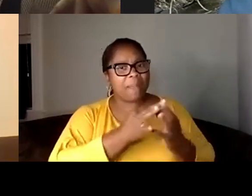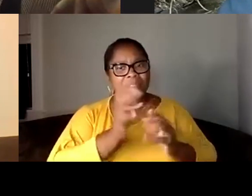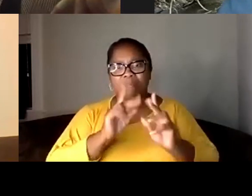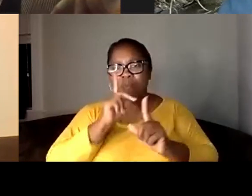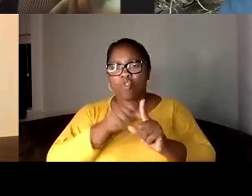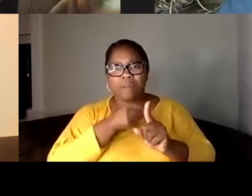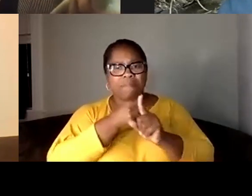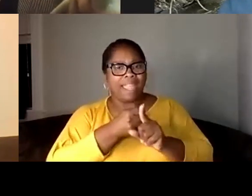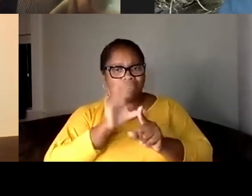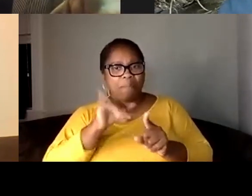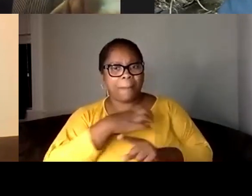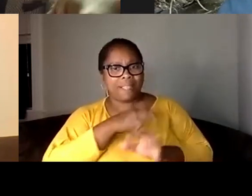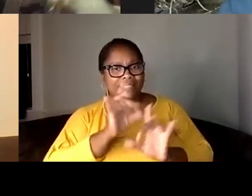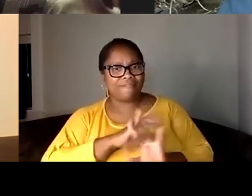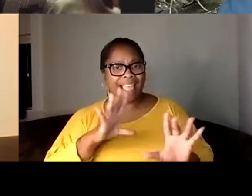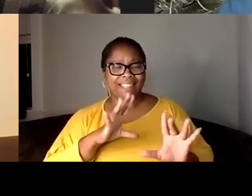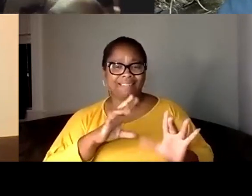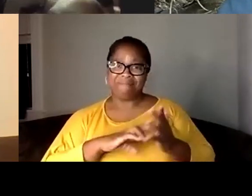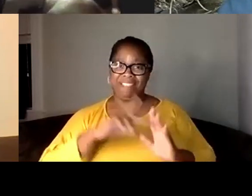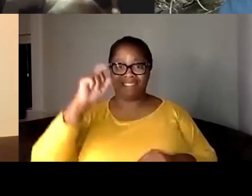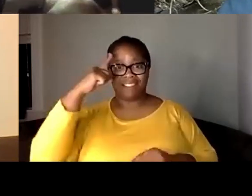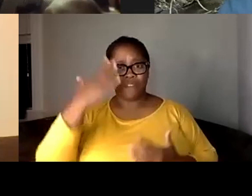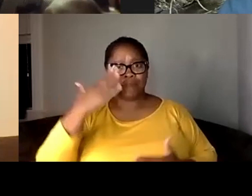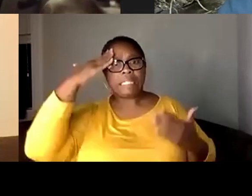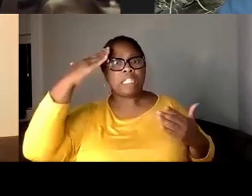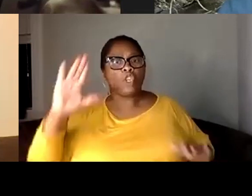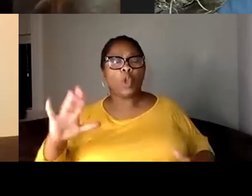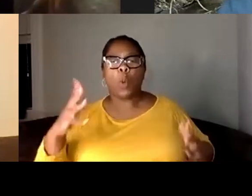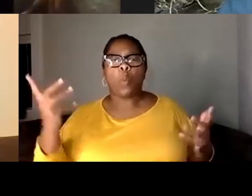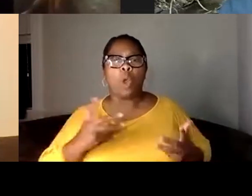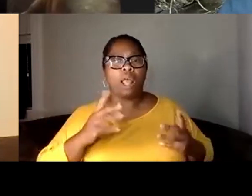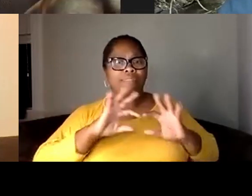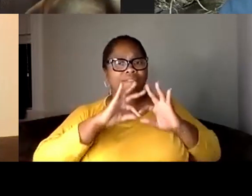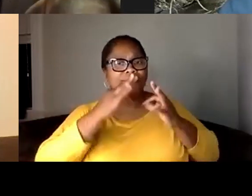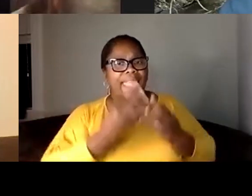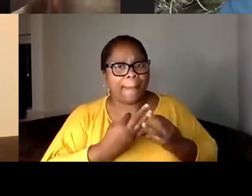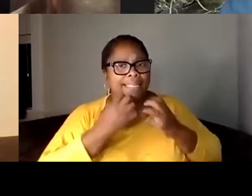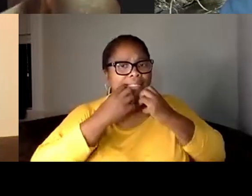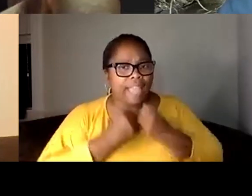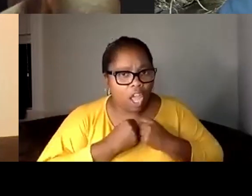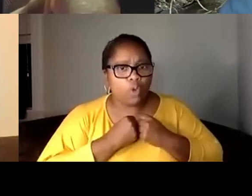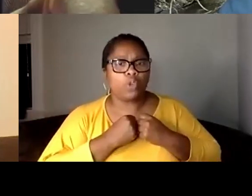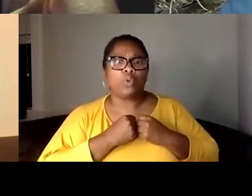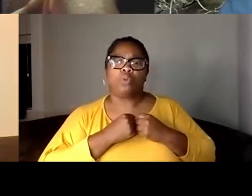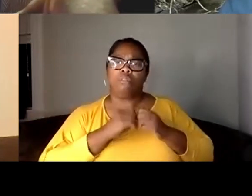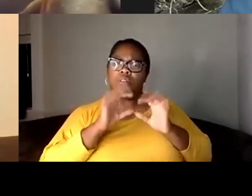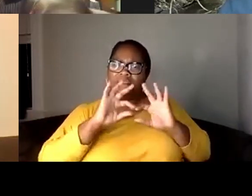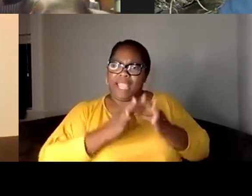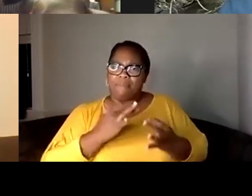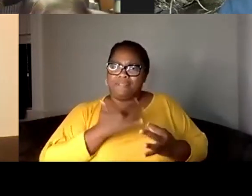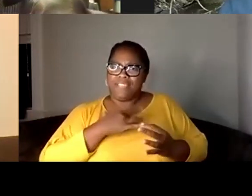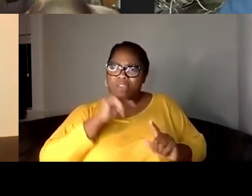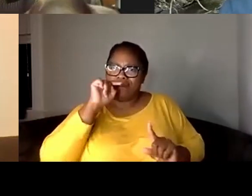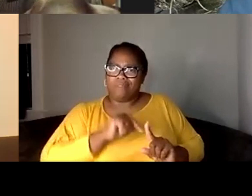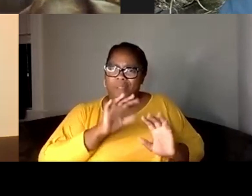families, they don't know the things that the families holds really valuable and the things that they think are important. And so oftentimes